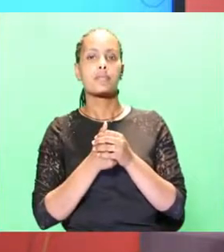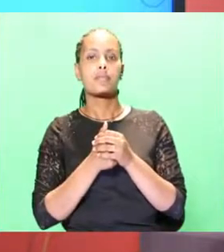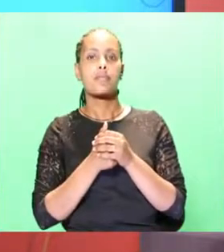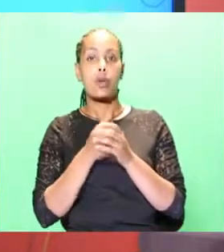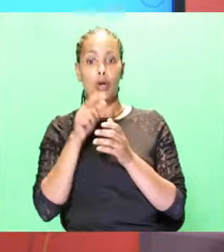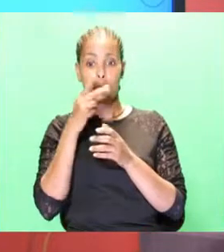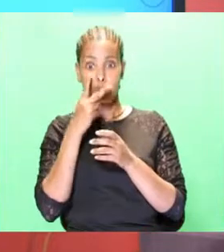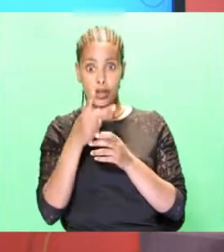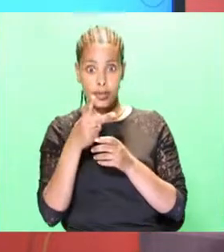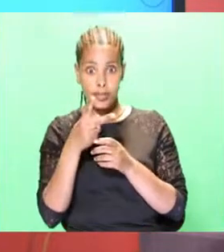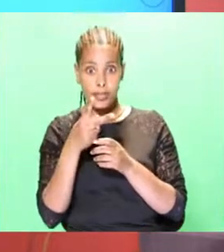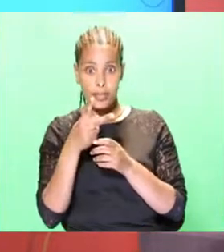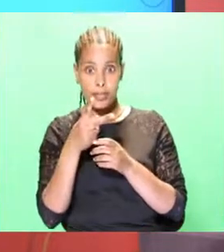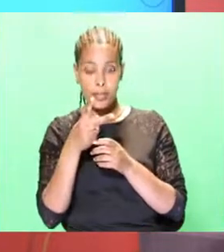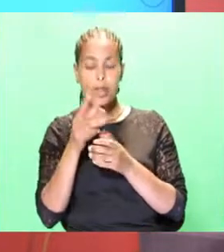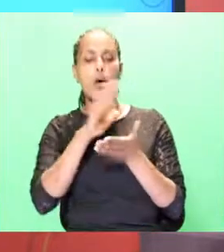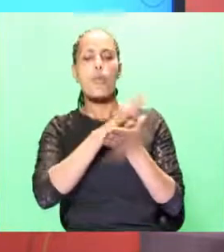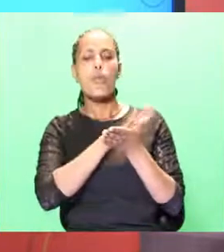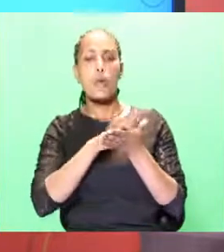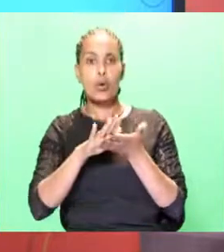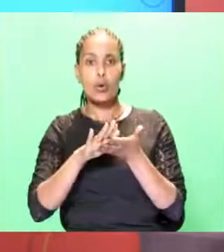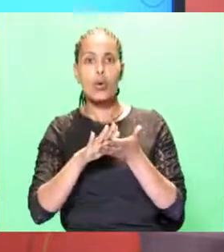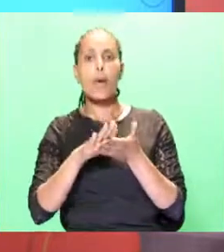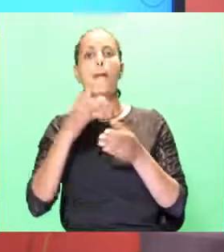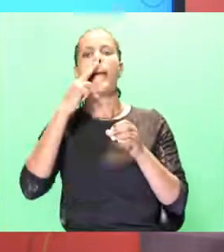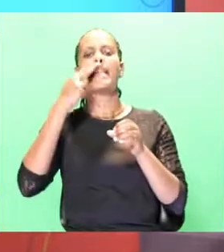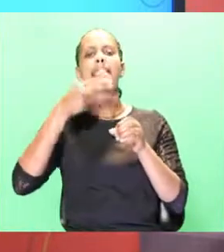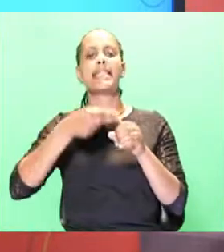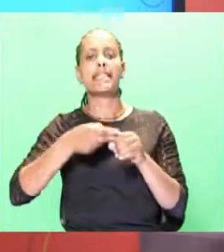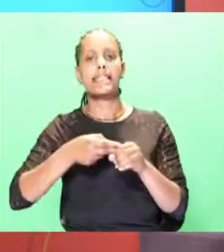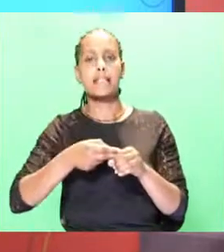You see, pure benzene